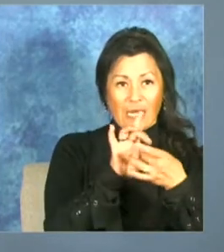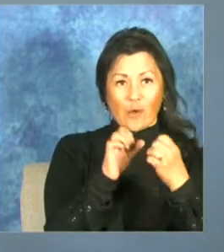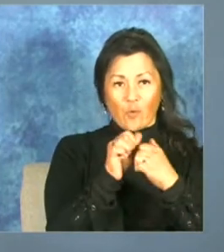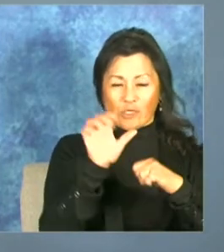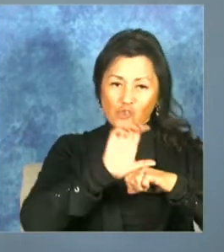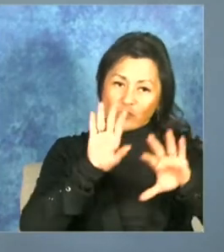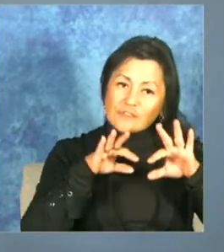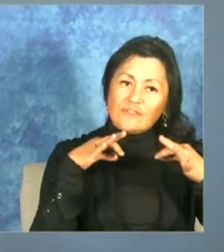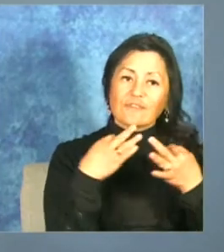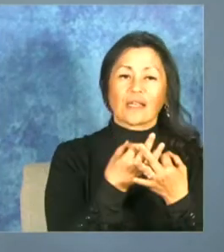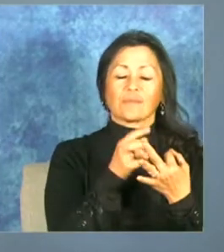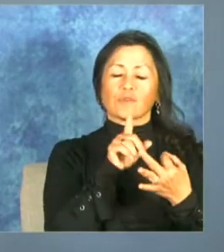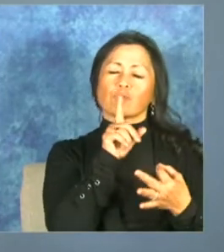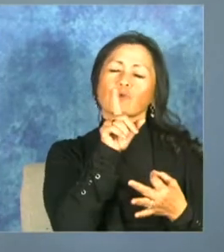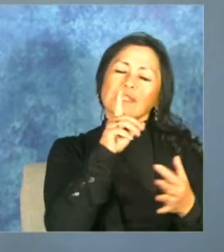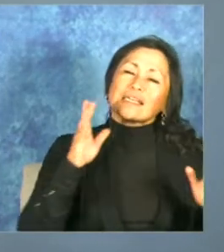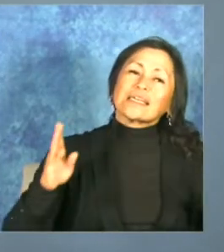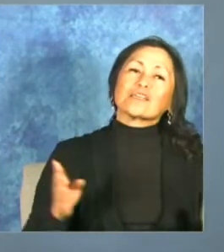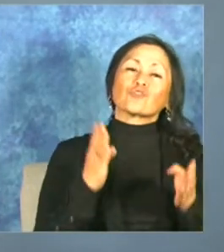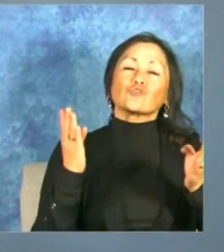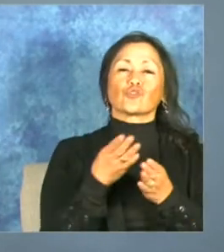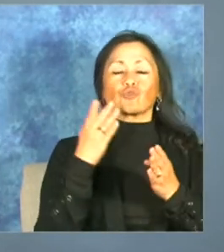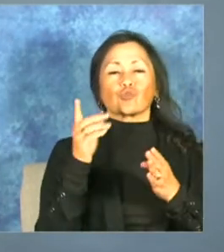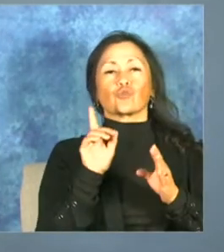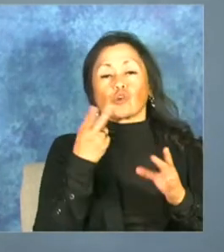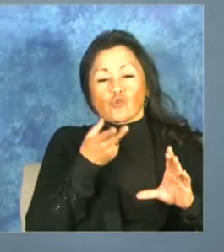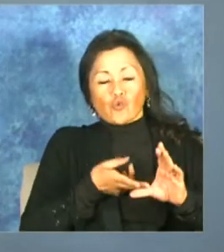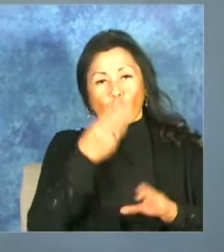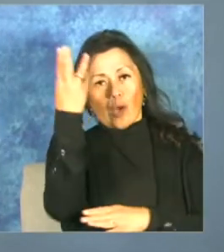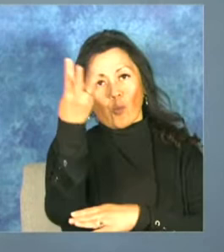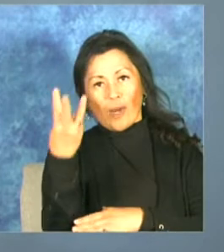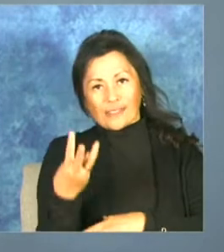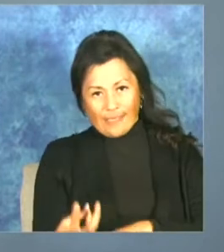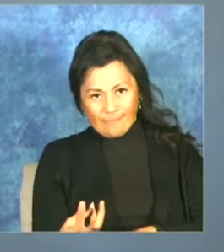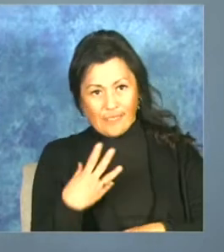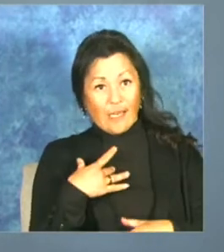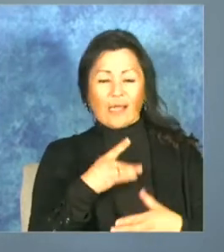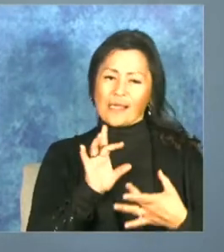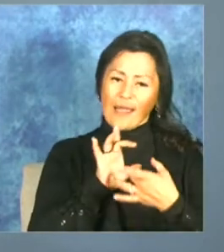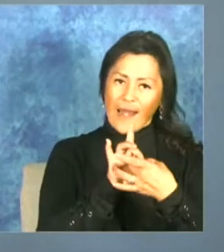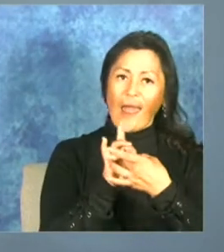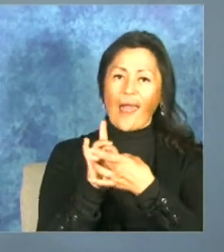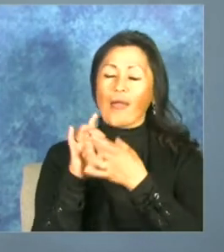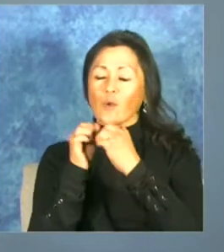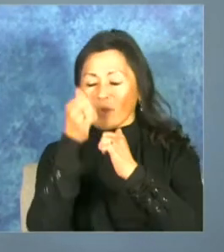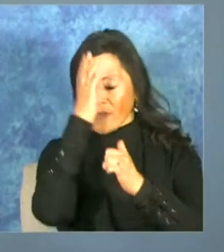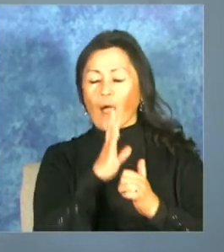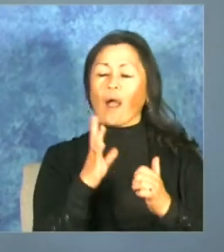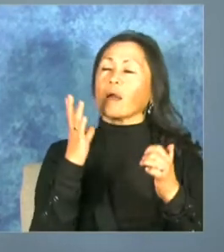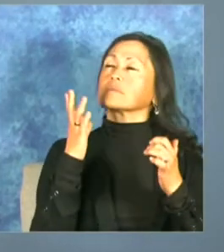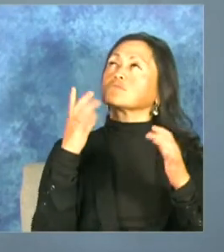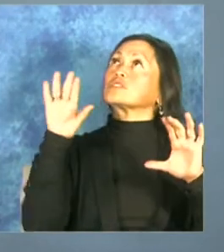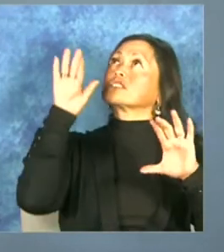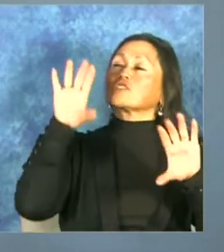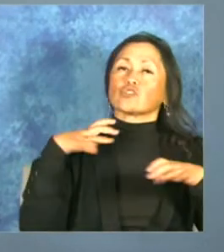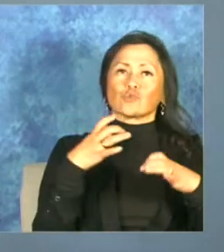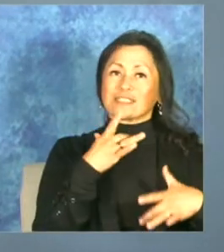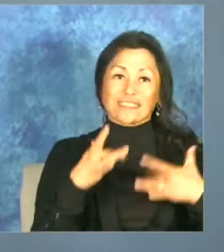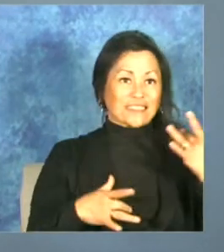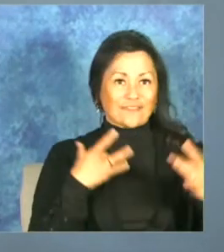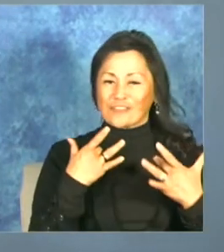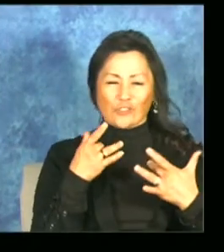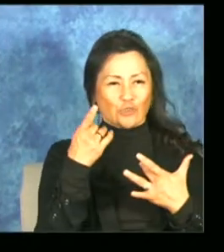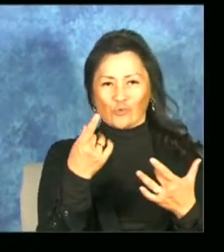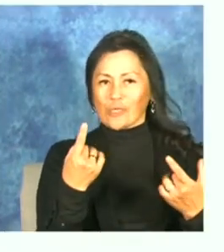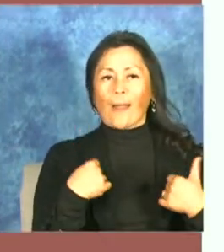of Christ. So we really encourage you, come out, join us on Wednesday night, get connected with God, what God's doing here. We're so excited to